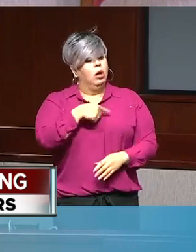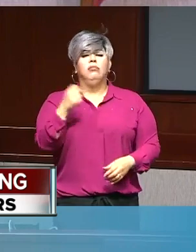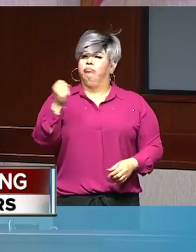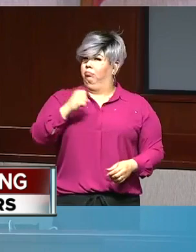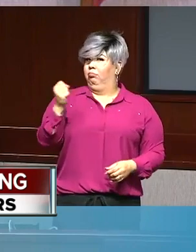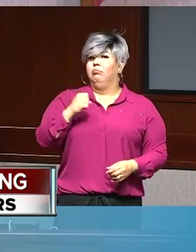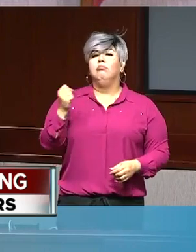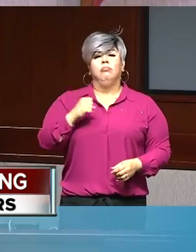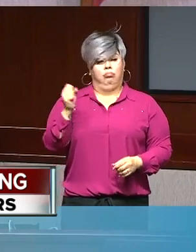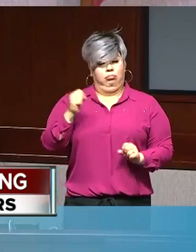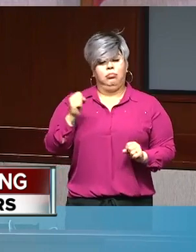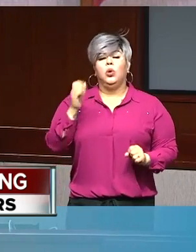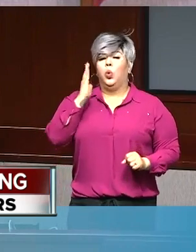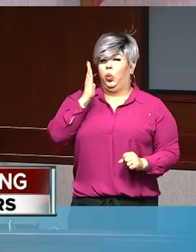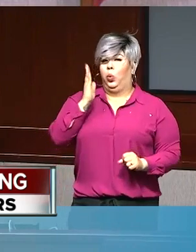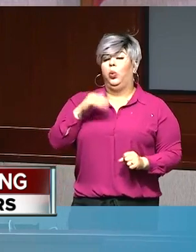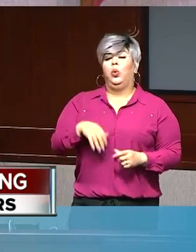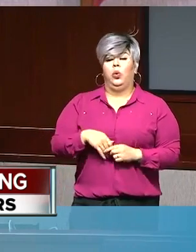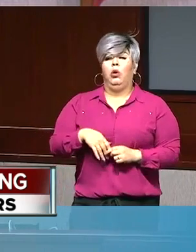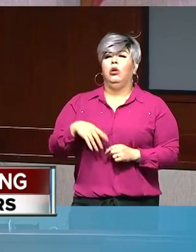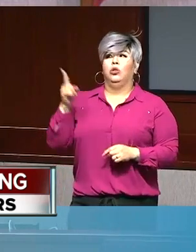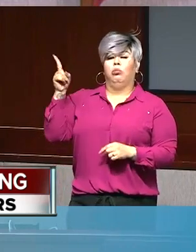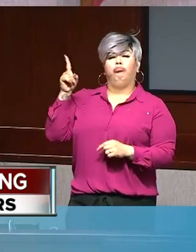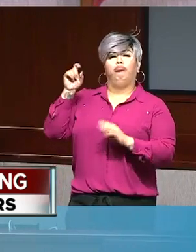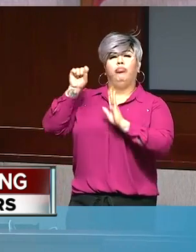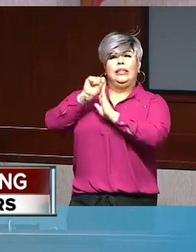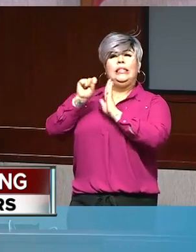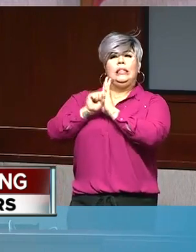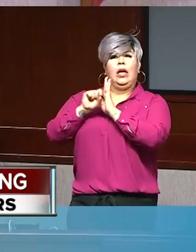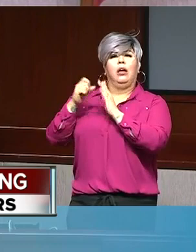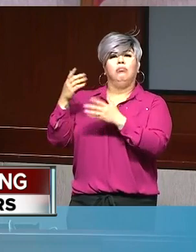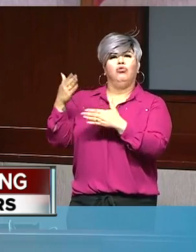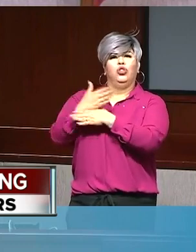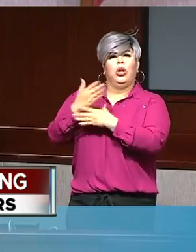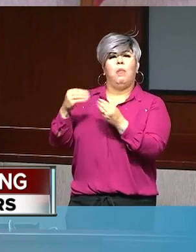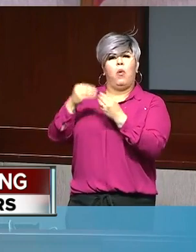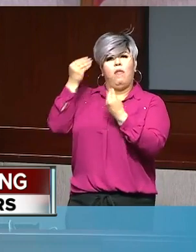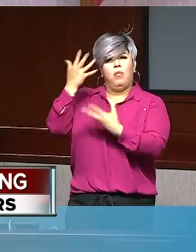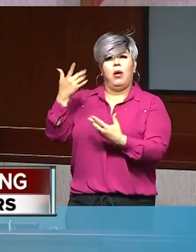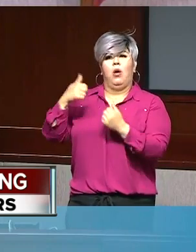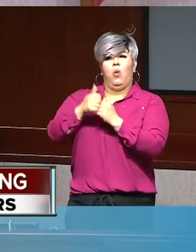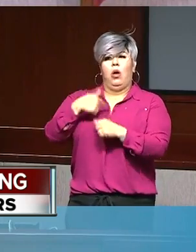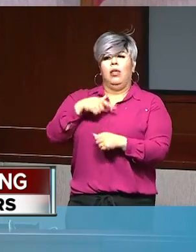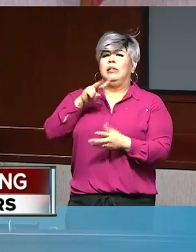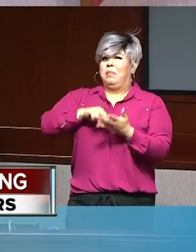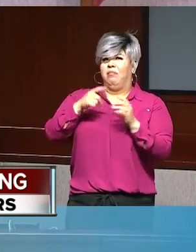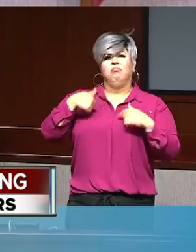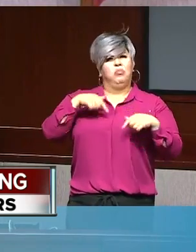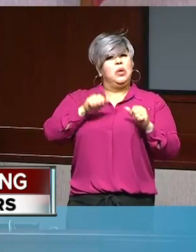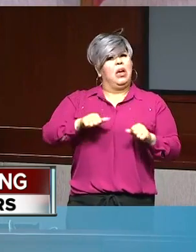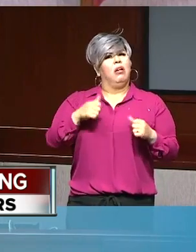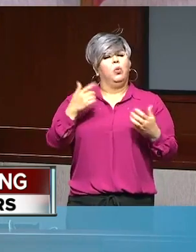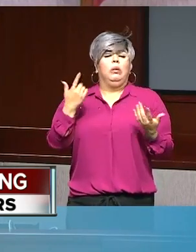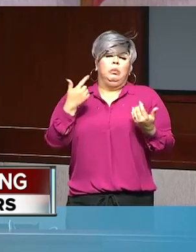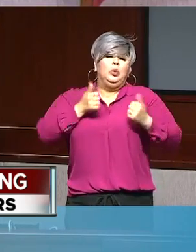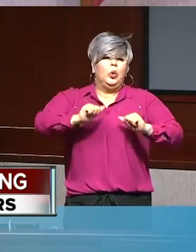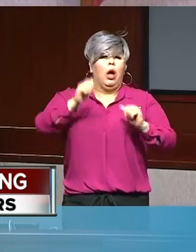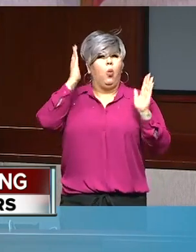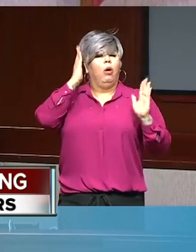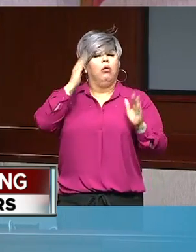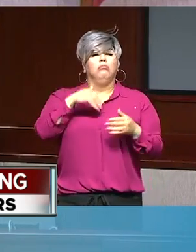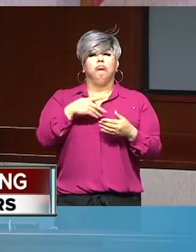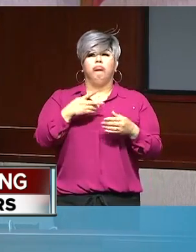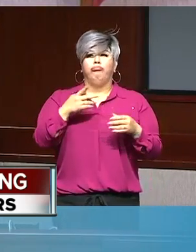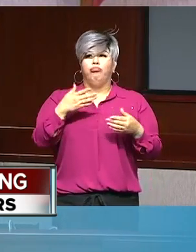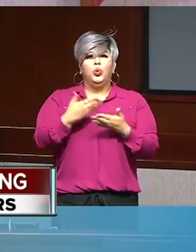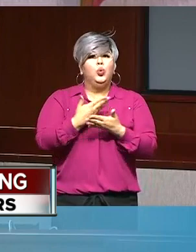With the state's now information that's now available, that certainly would be our hope, not only for this